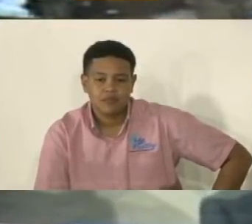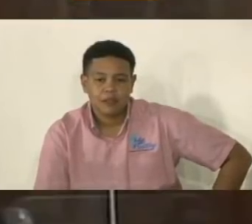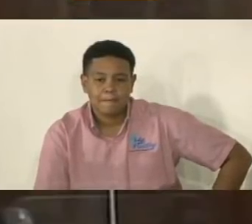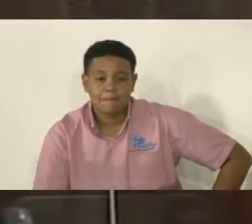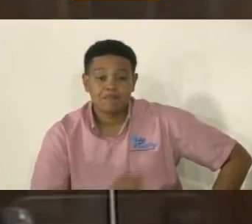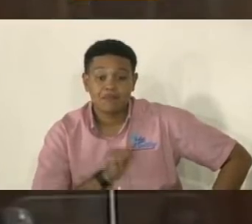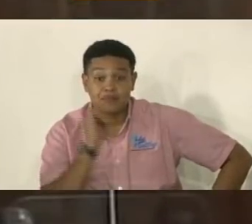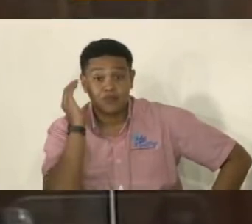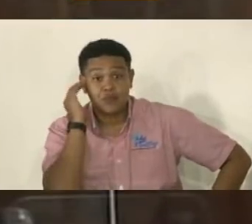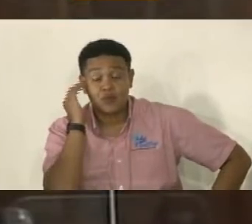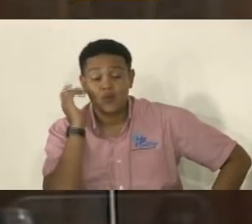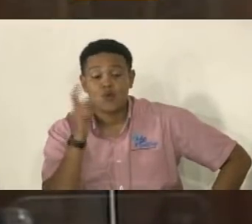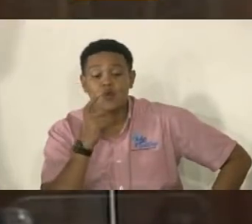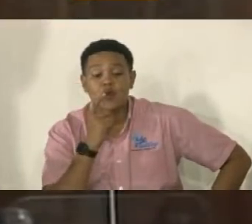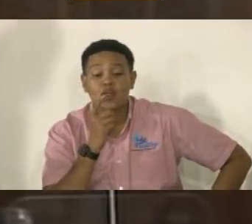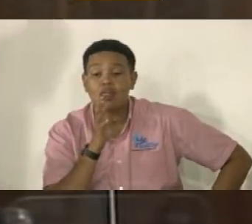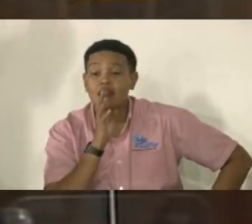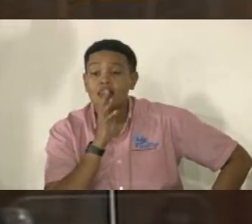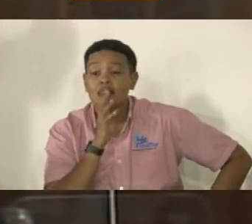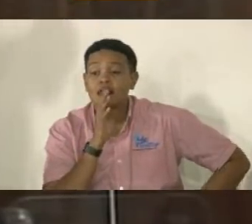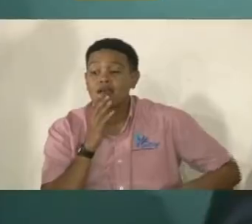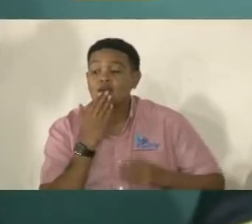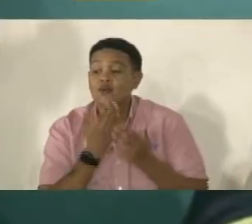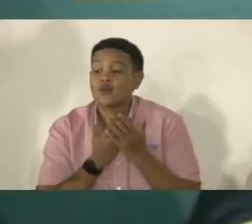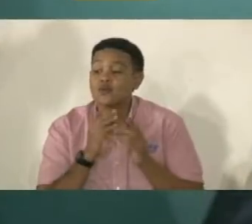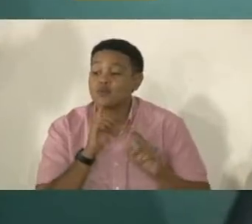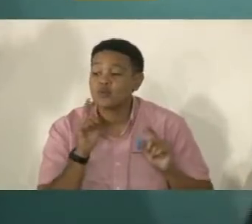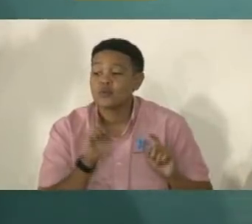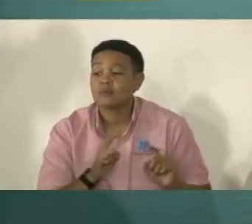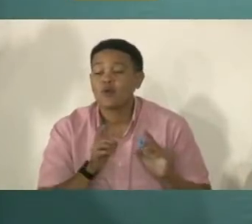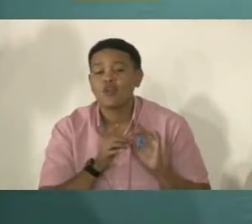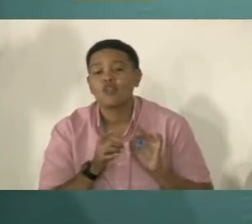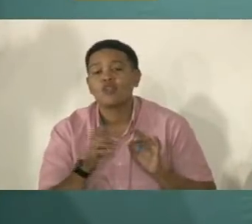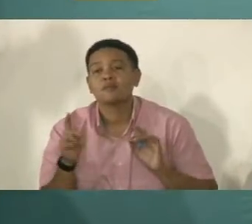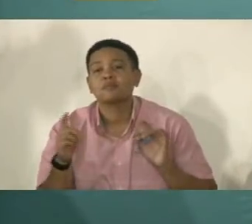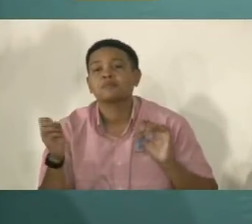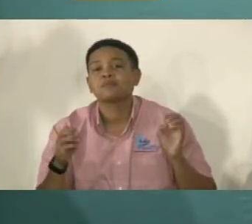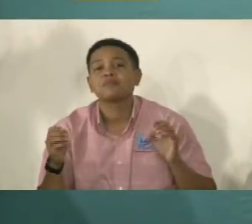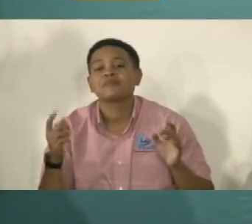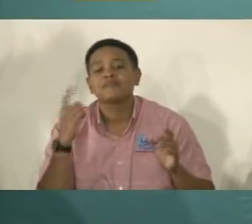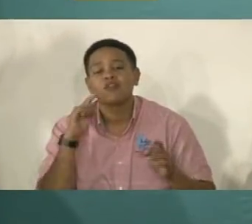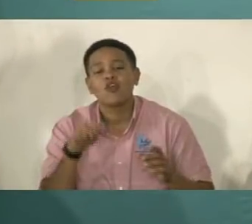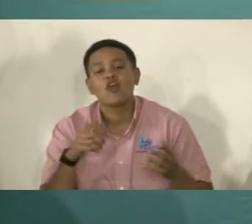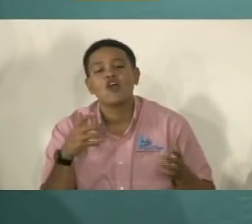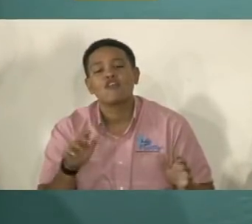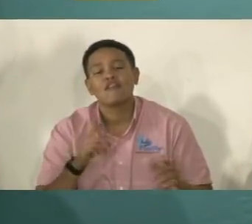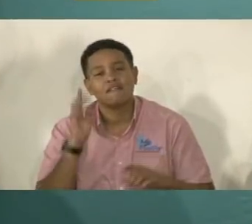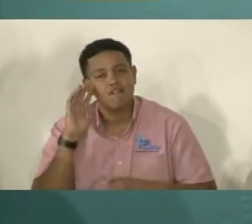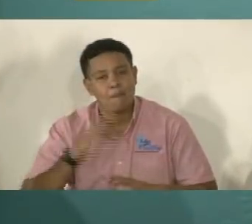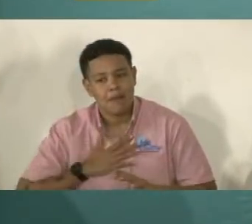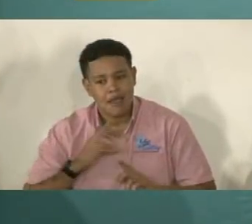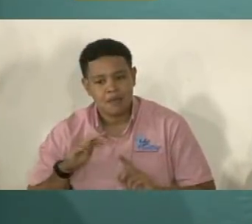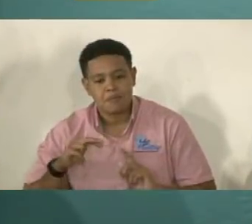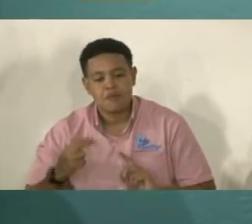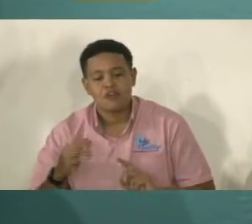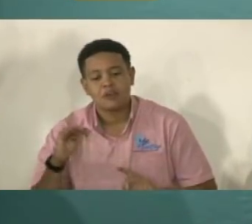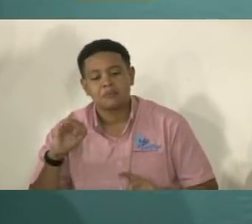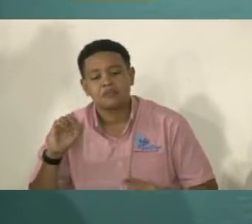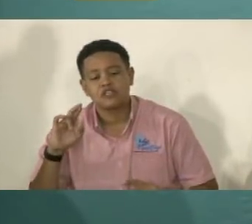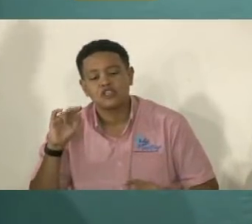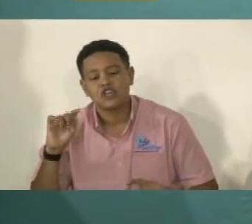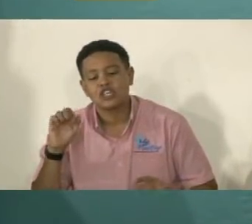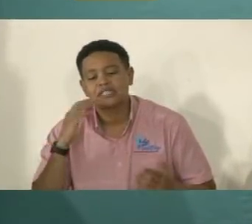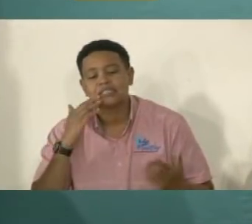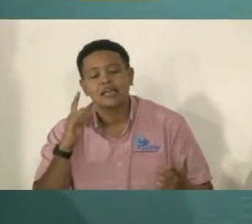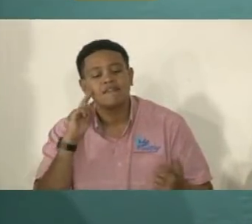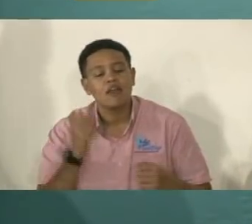I know the tongue of good report has been spoken in her favor already, but I just, from my point of view, Ms. Curtis, thank you for all that you